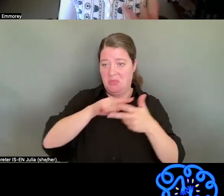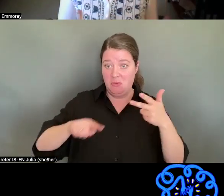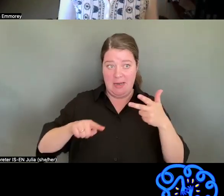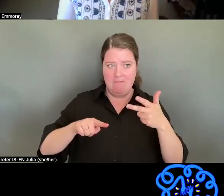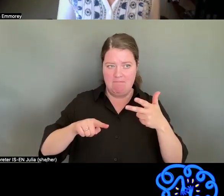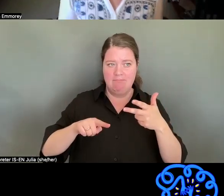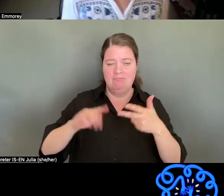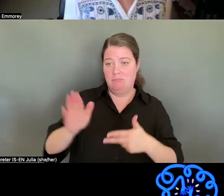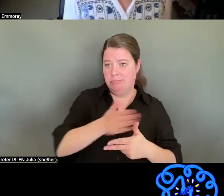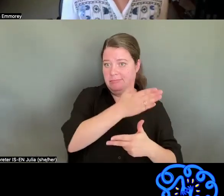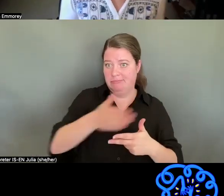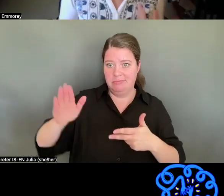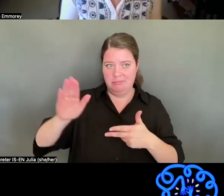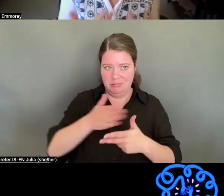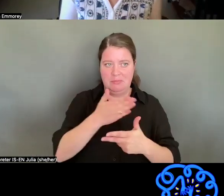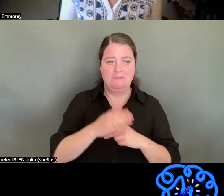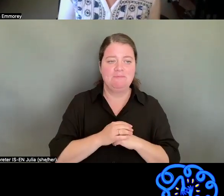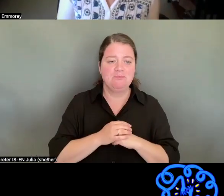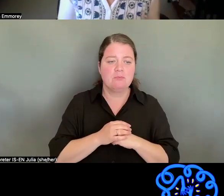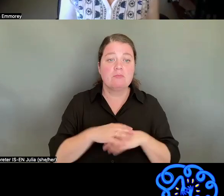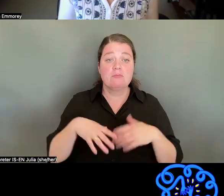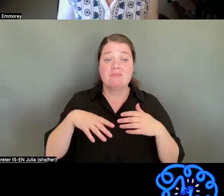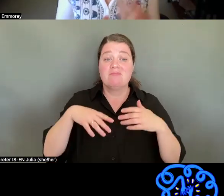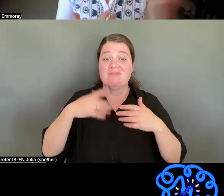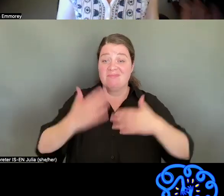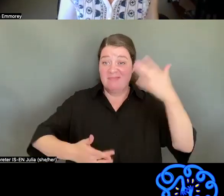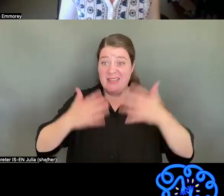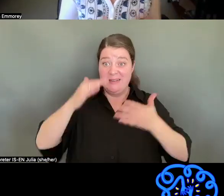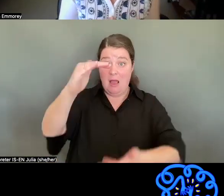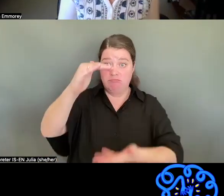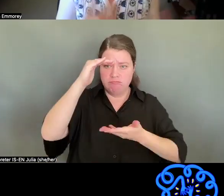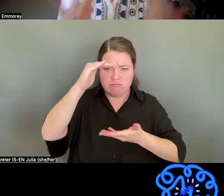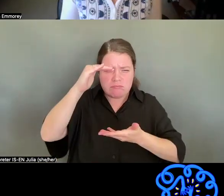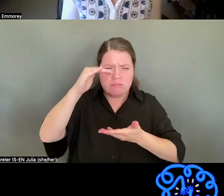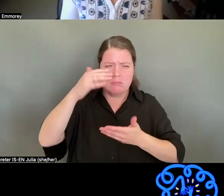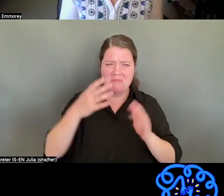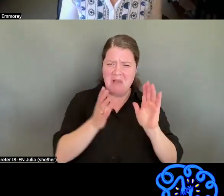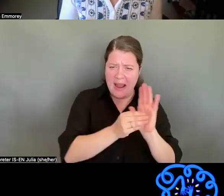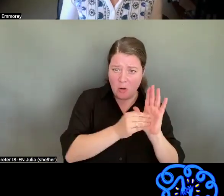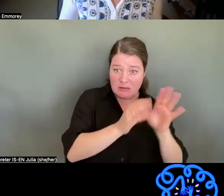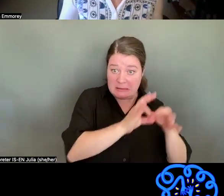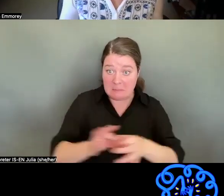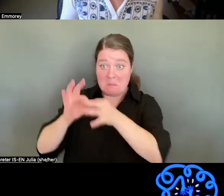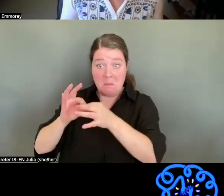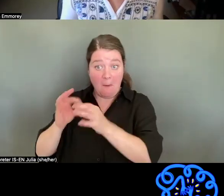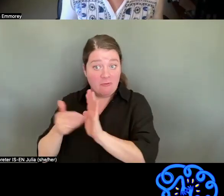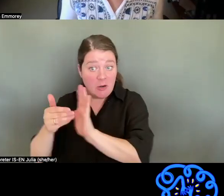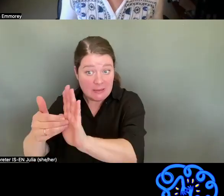this type of data, we can then look to see how does iconicity relate, for example, to frequency or to phonology.